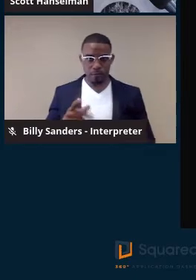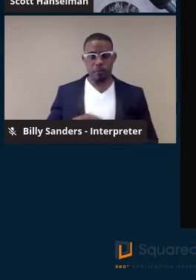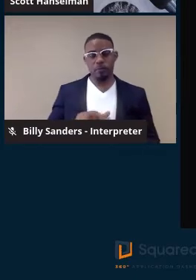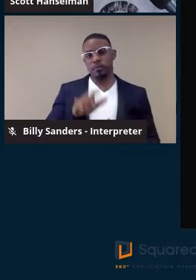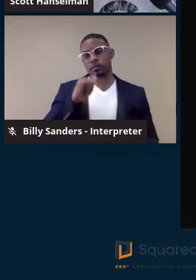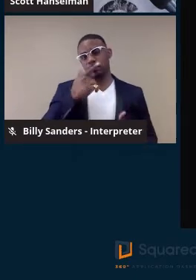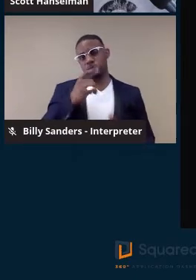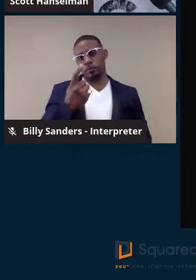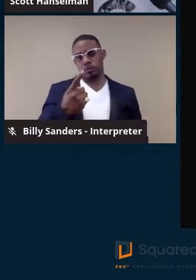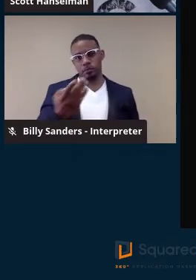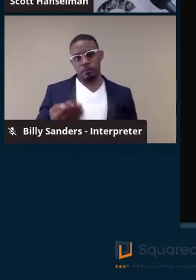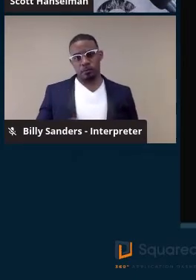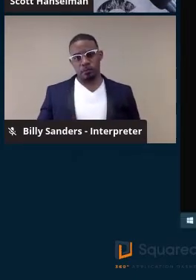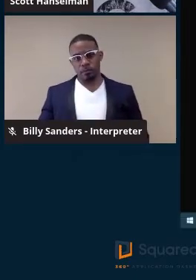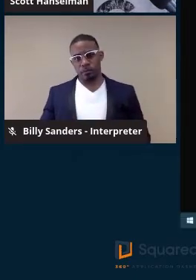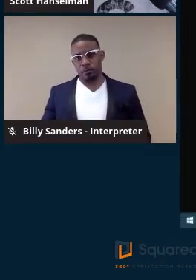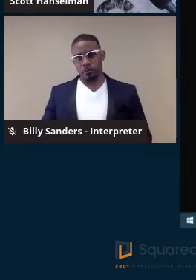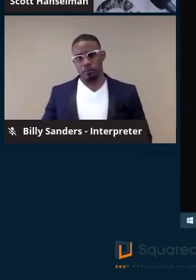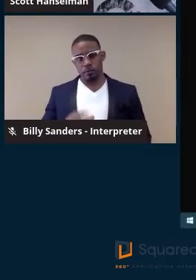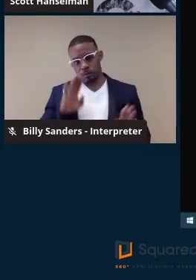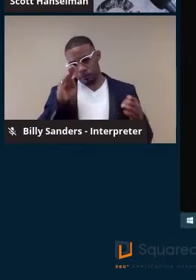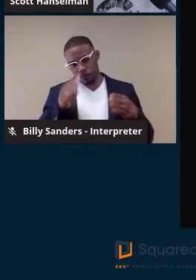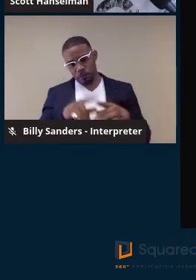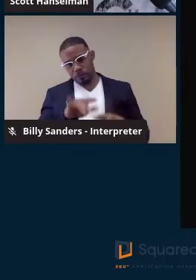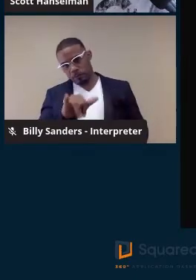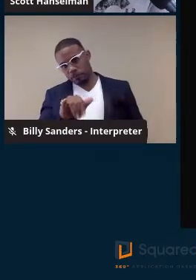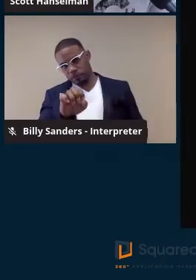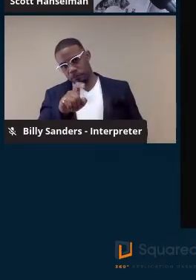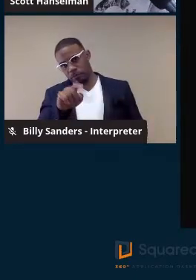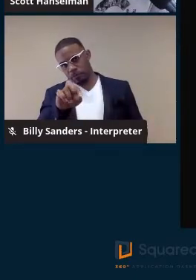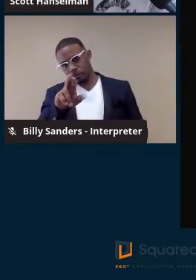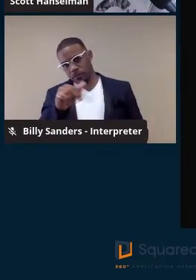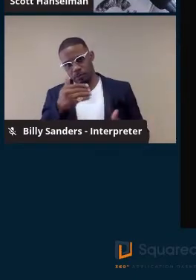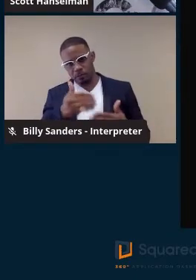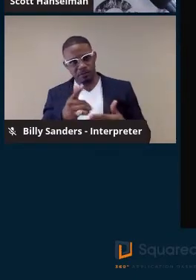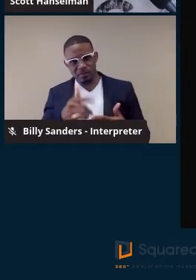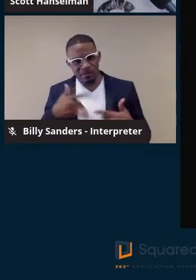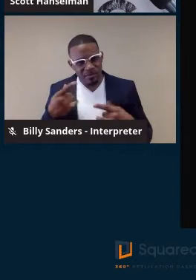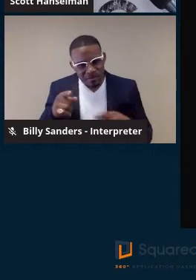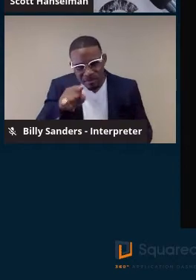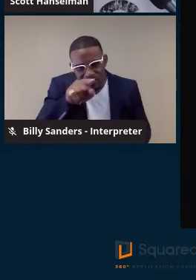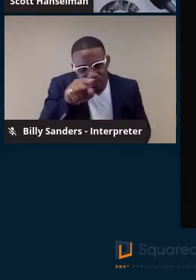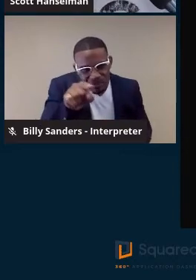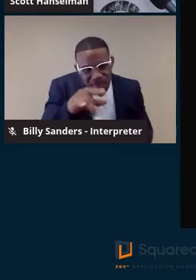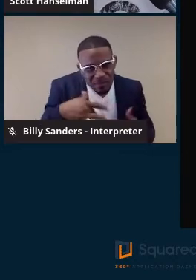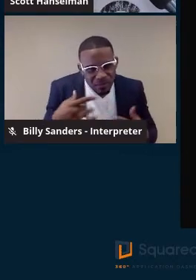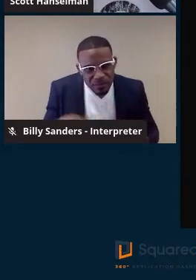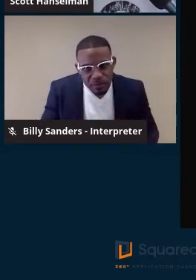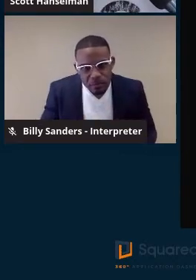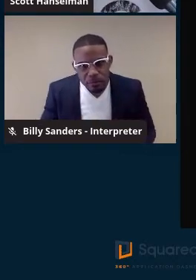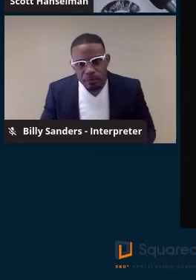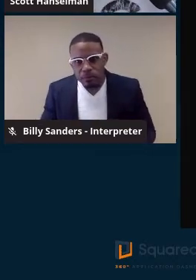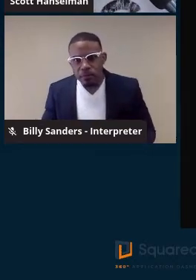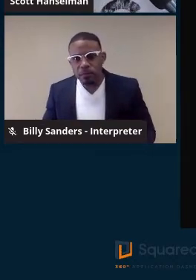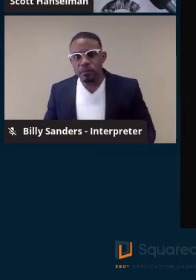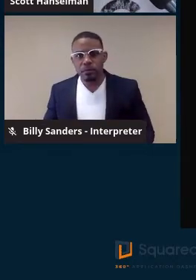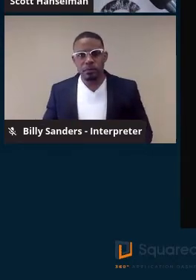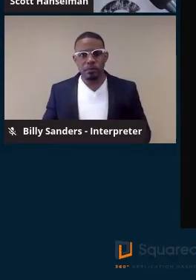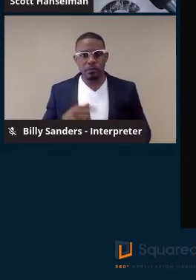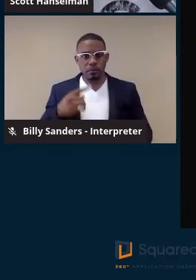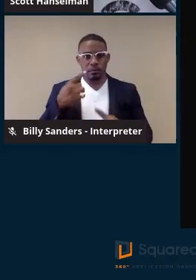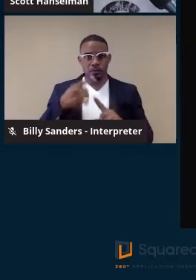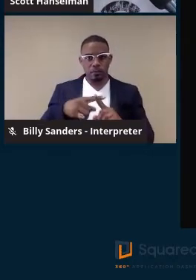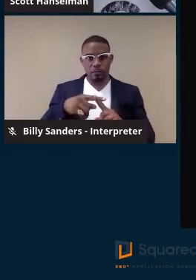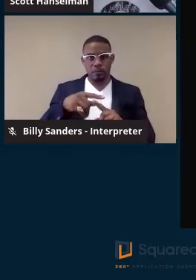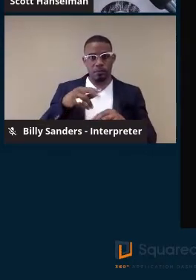an interesting one here. We zoom in on that extra close. What's going on here? We have a